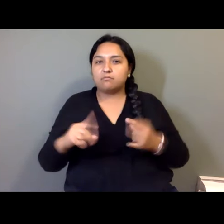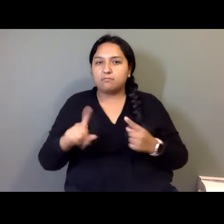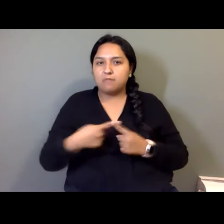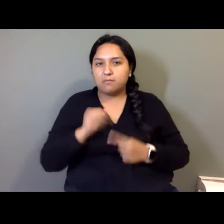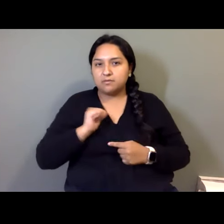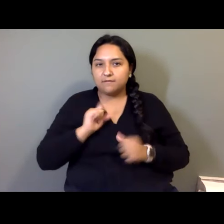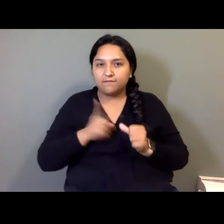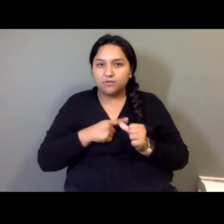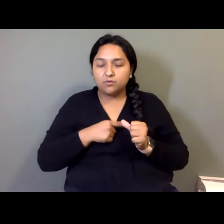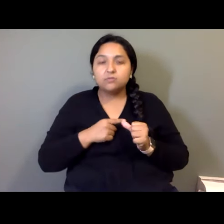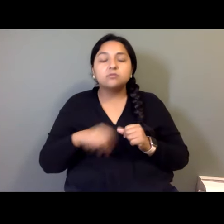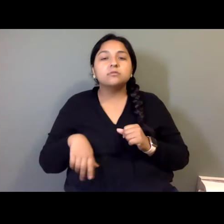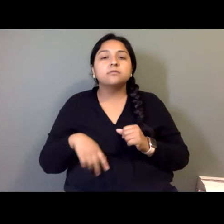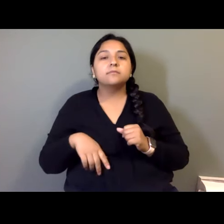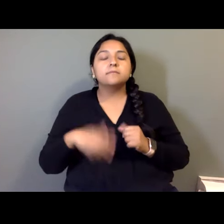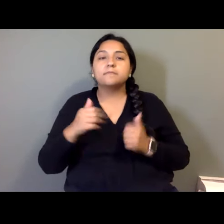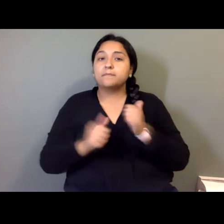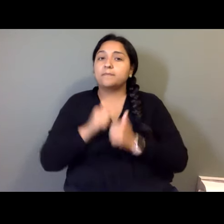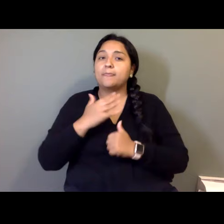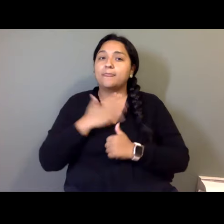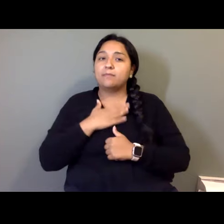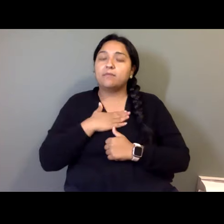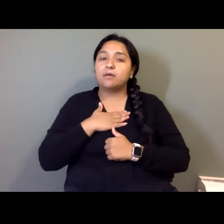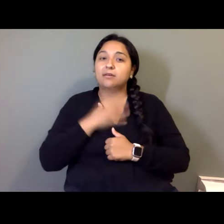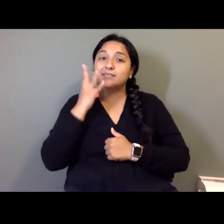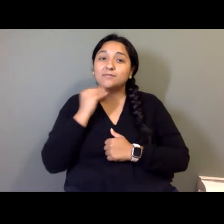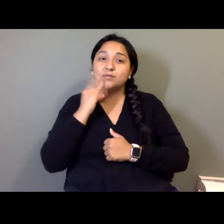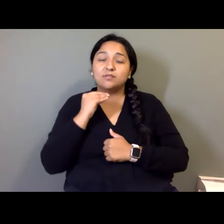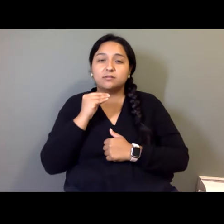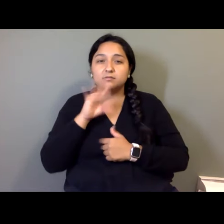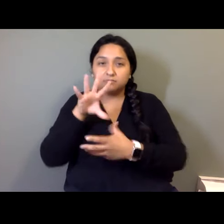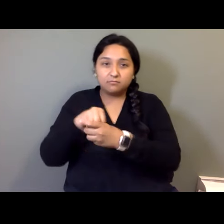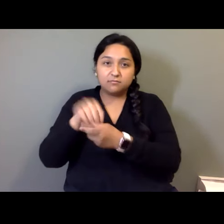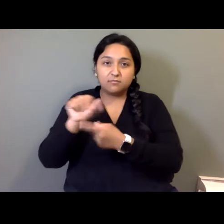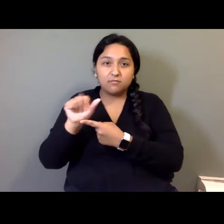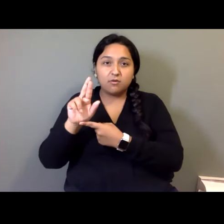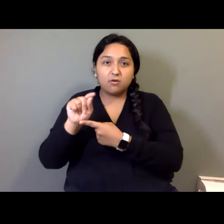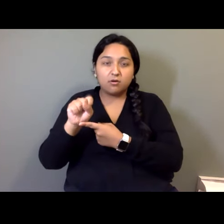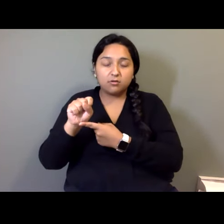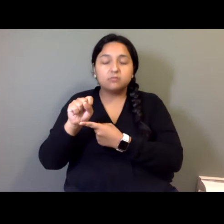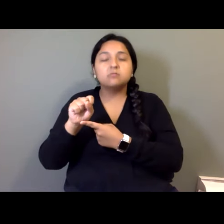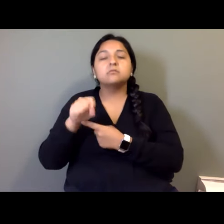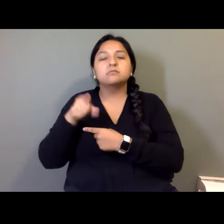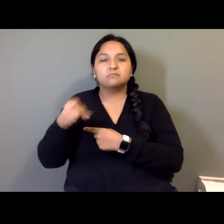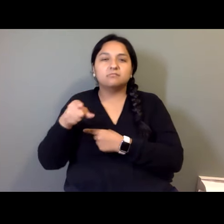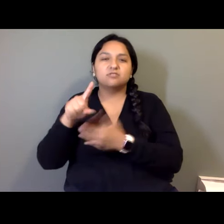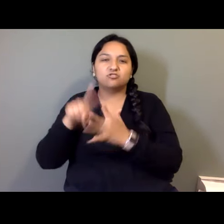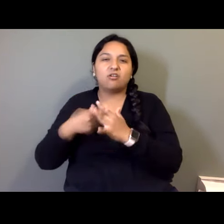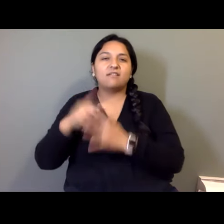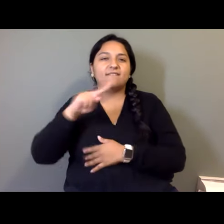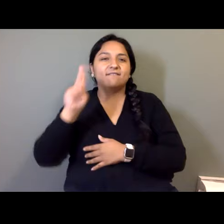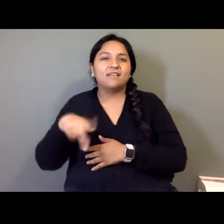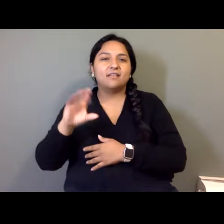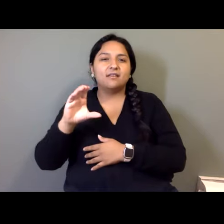I think most of my arts experiences started when I was in Philly CAM, which is